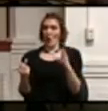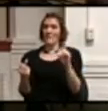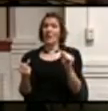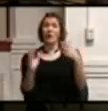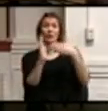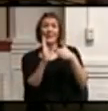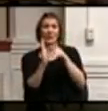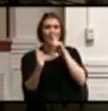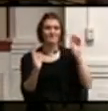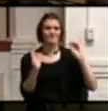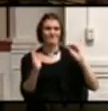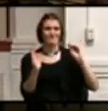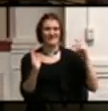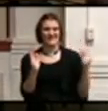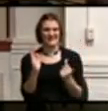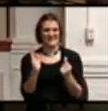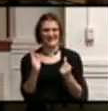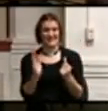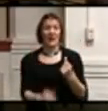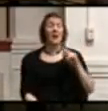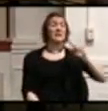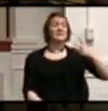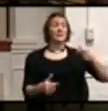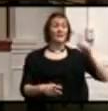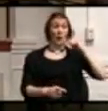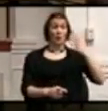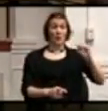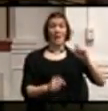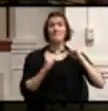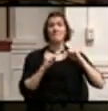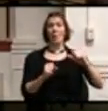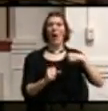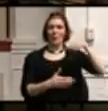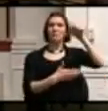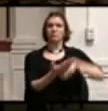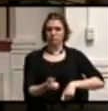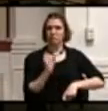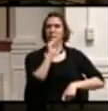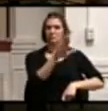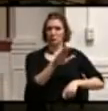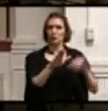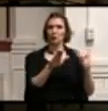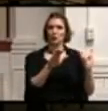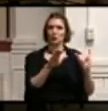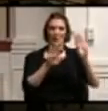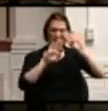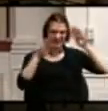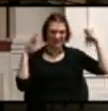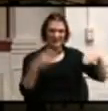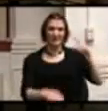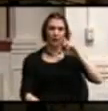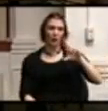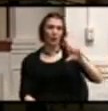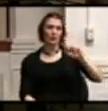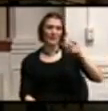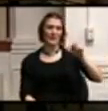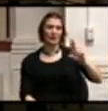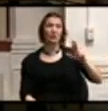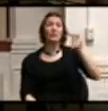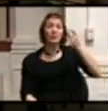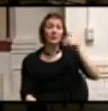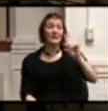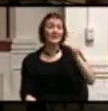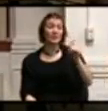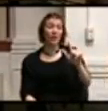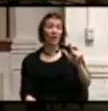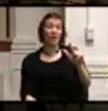repeater system. So now that this second grant opportunity is coming along, what we would like to do is just focus on those digital repeater system